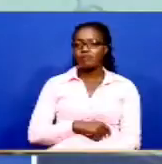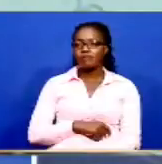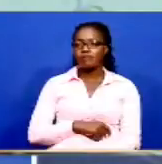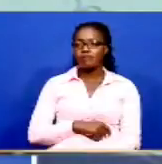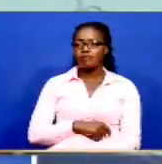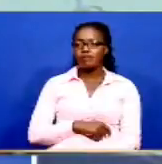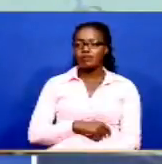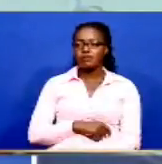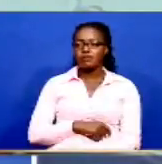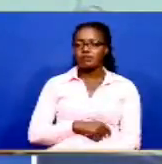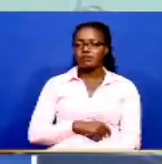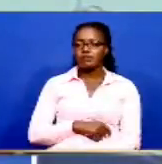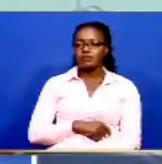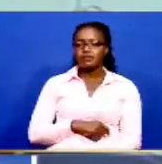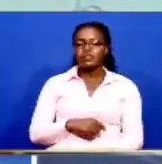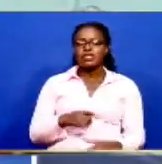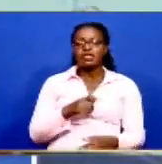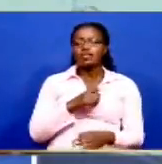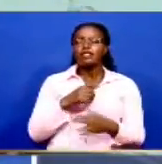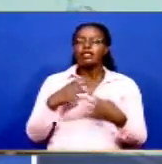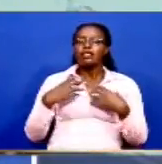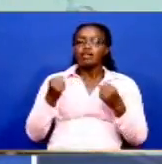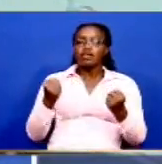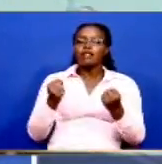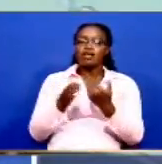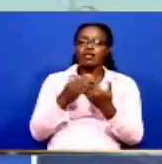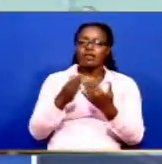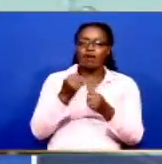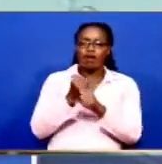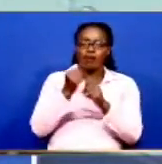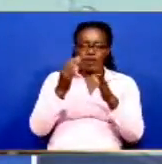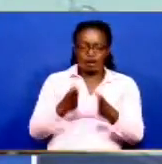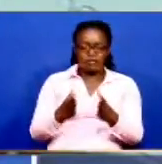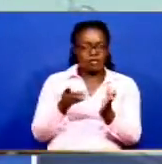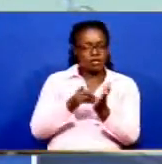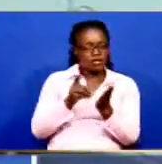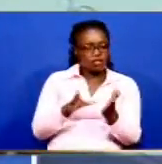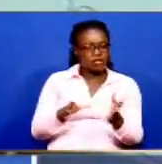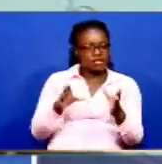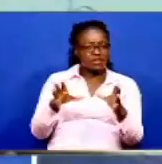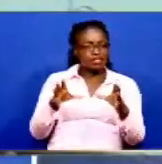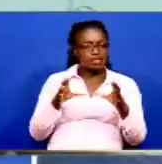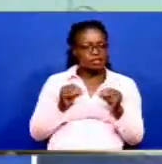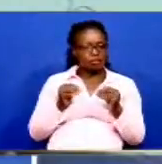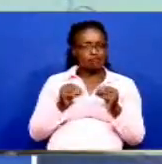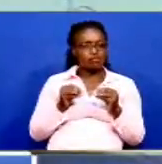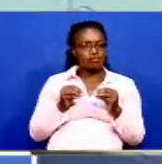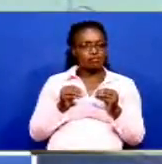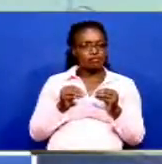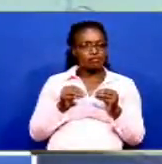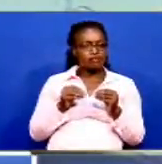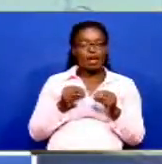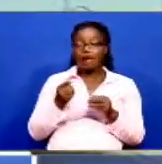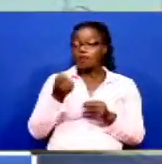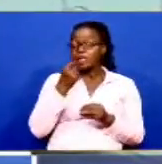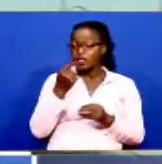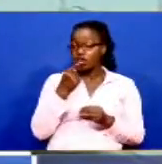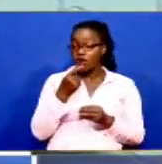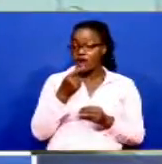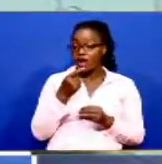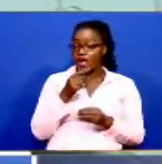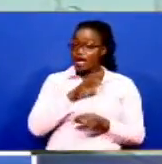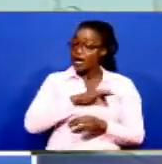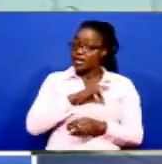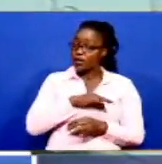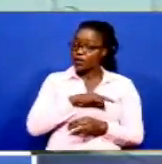The healthcare workers, the doctors, used to receive a medical allowance in their payslips.